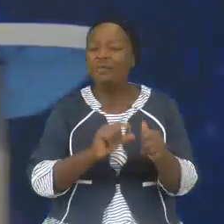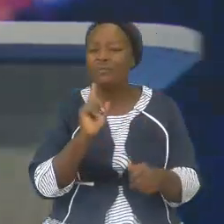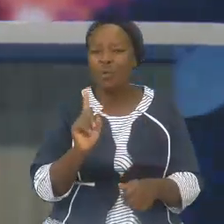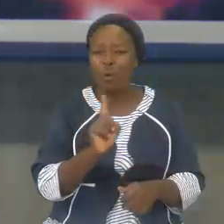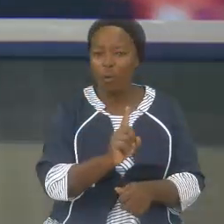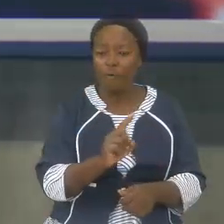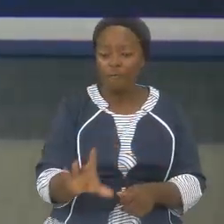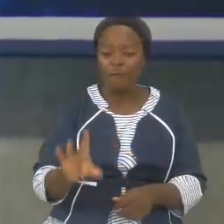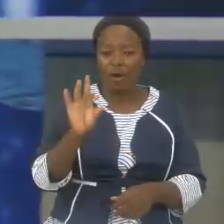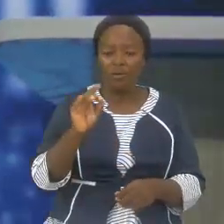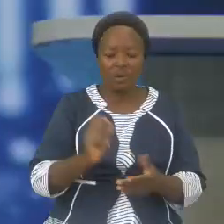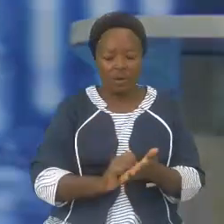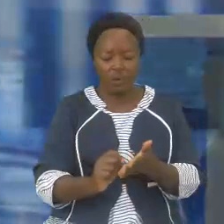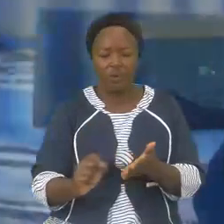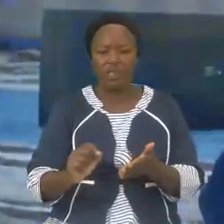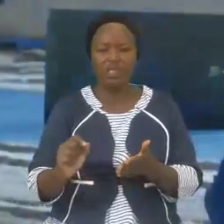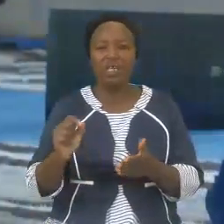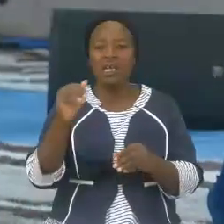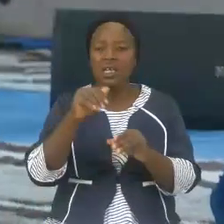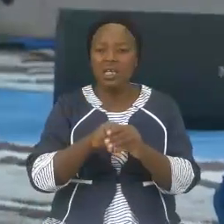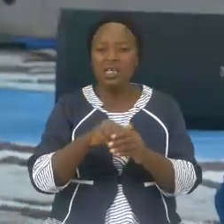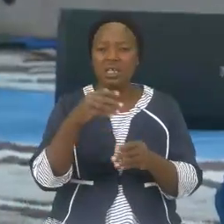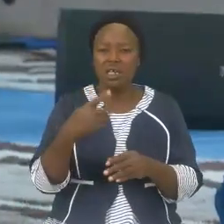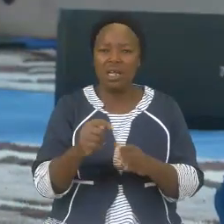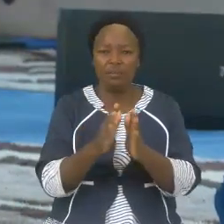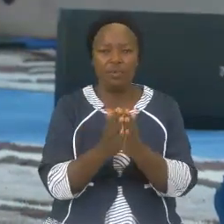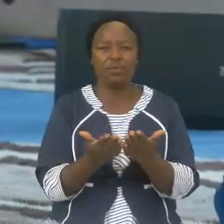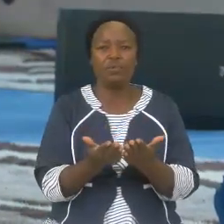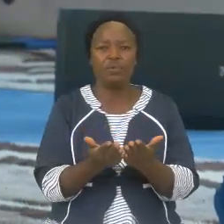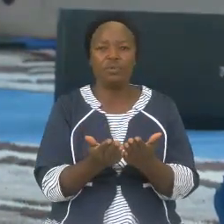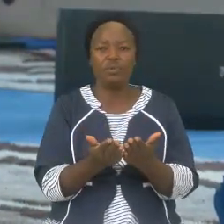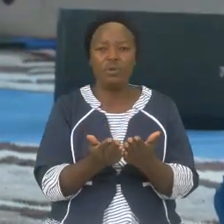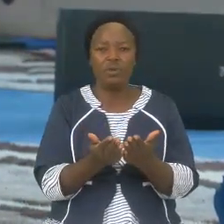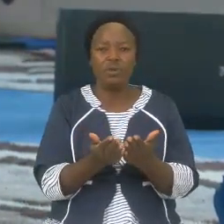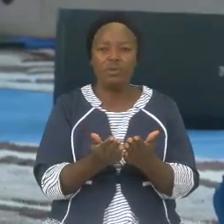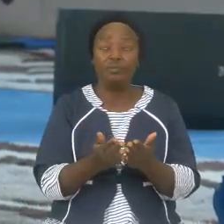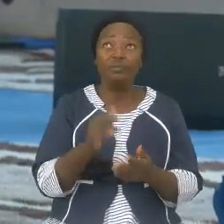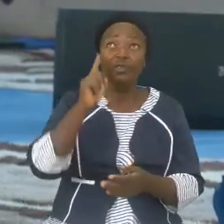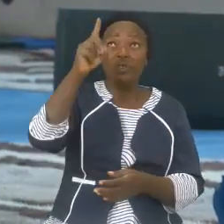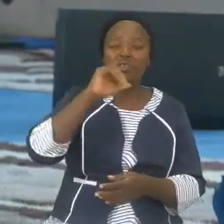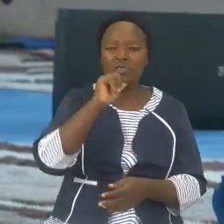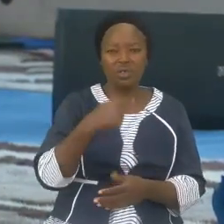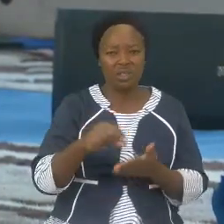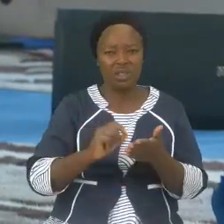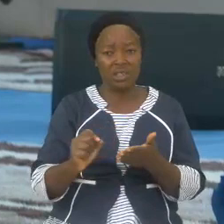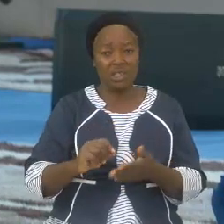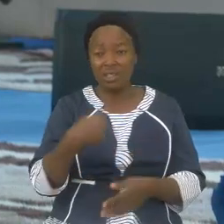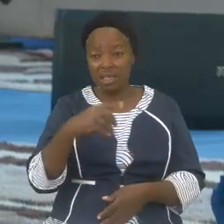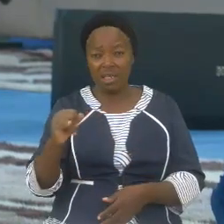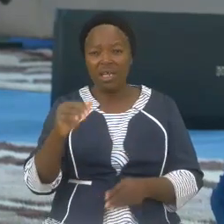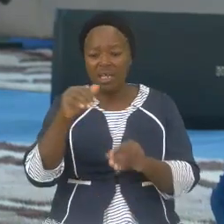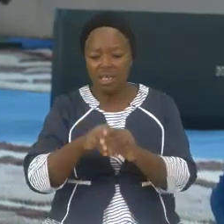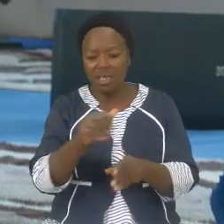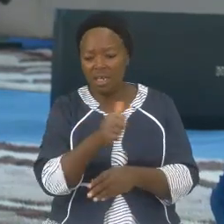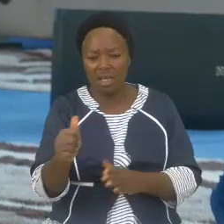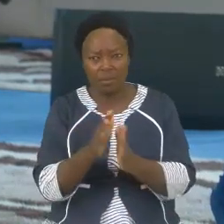found written in the book. It's not saying in a book. If it says